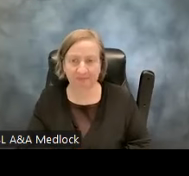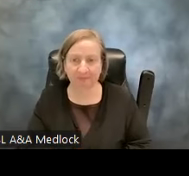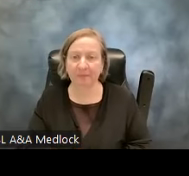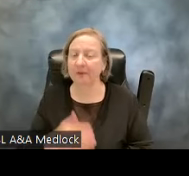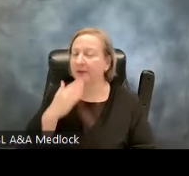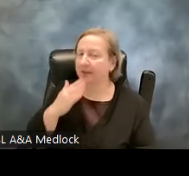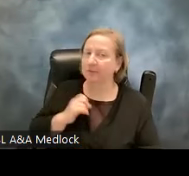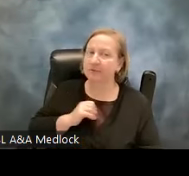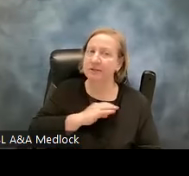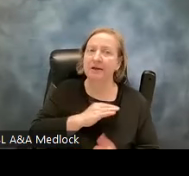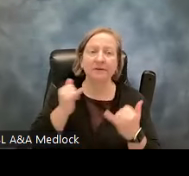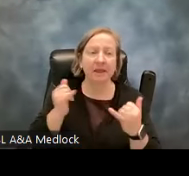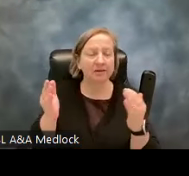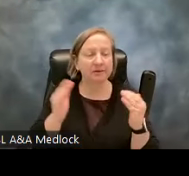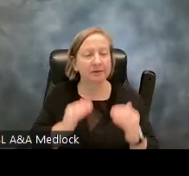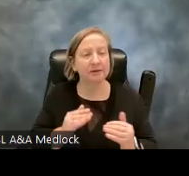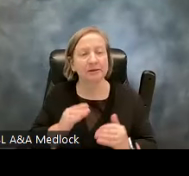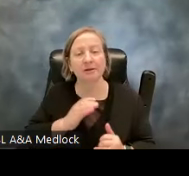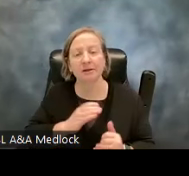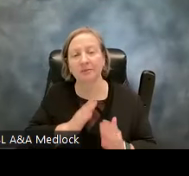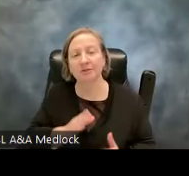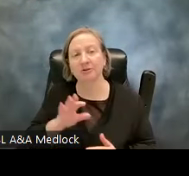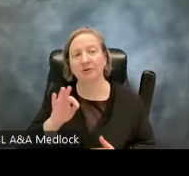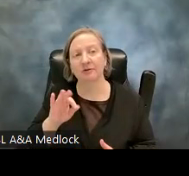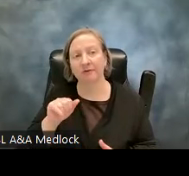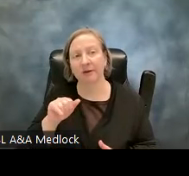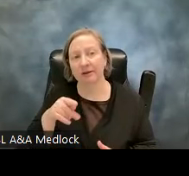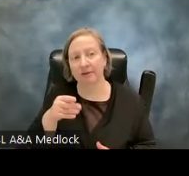Thank you, staff. Now I pass it to Commissioner Fay.